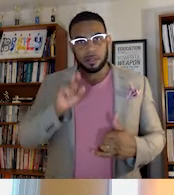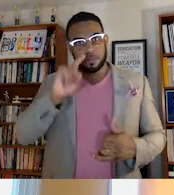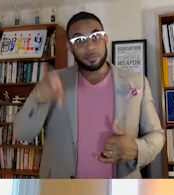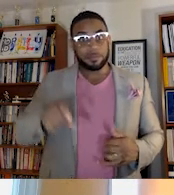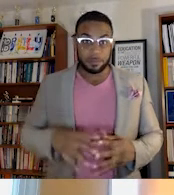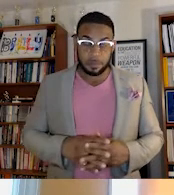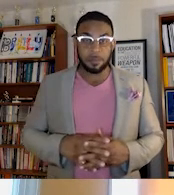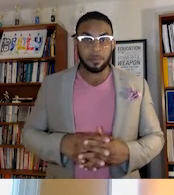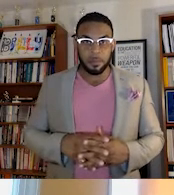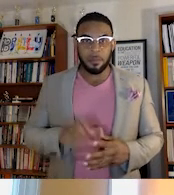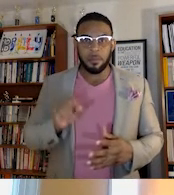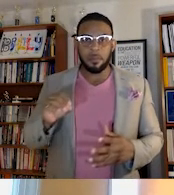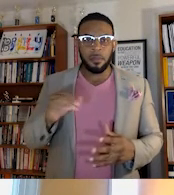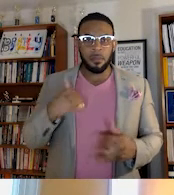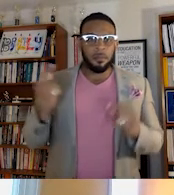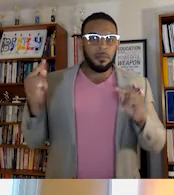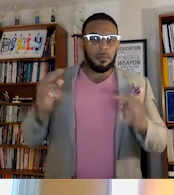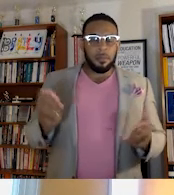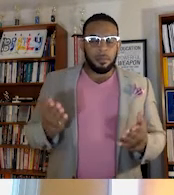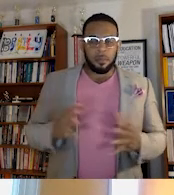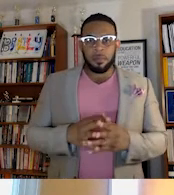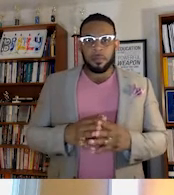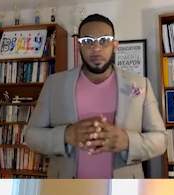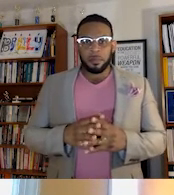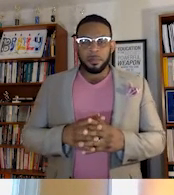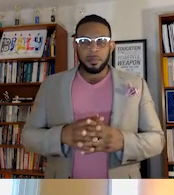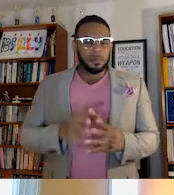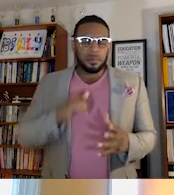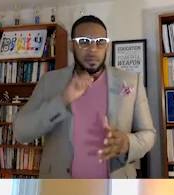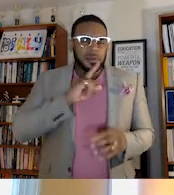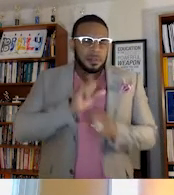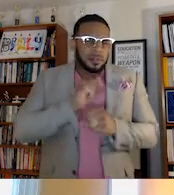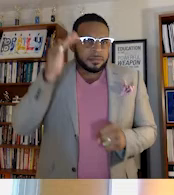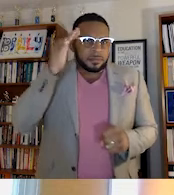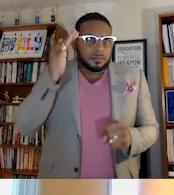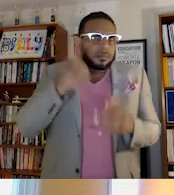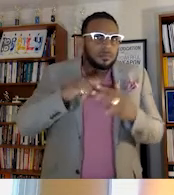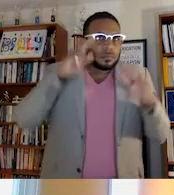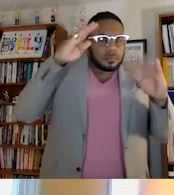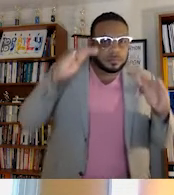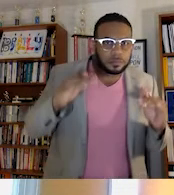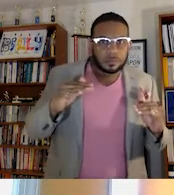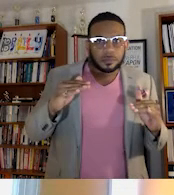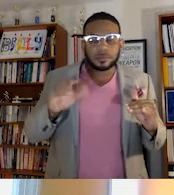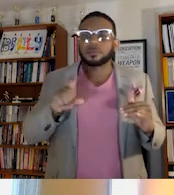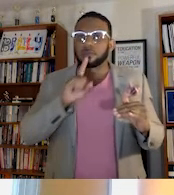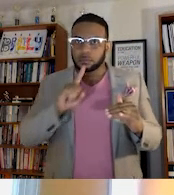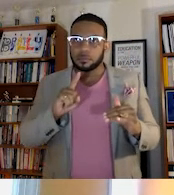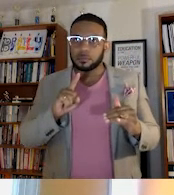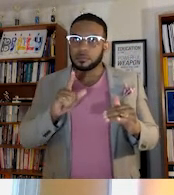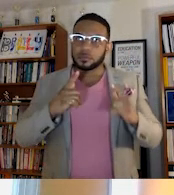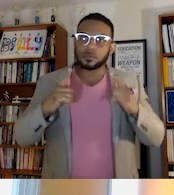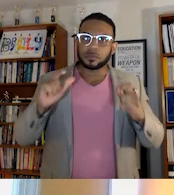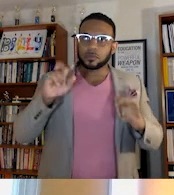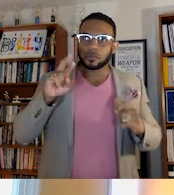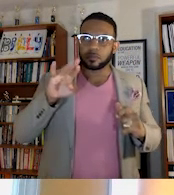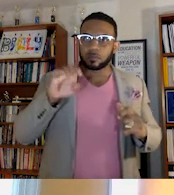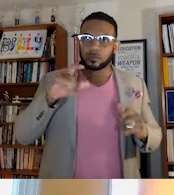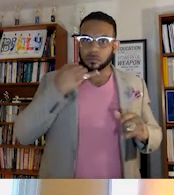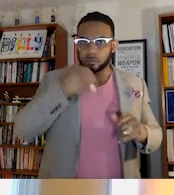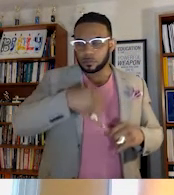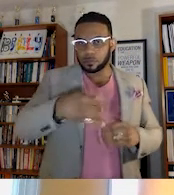Texas. And so when I came here, I didn't really know what to expect. There is a huge racial